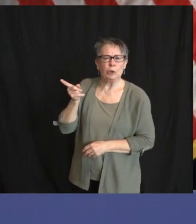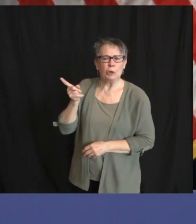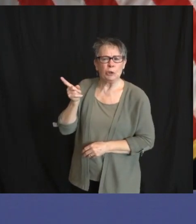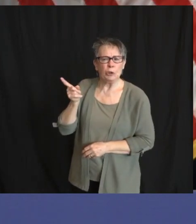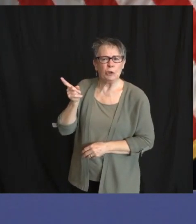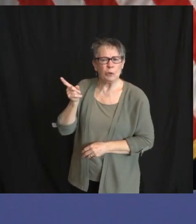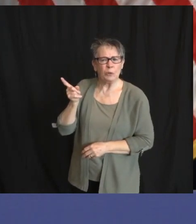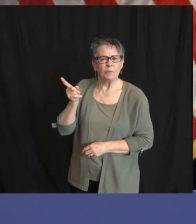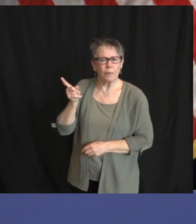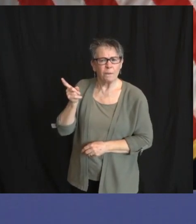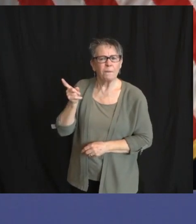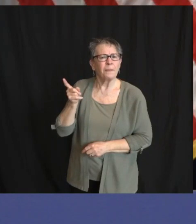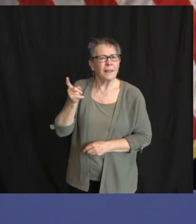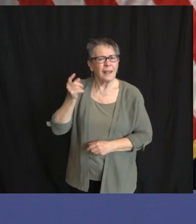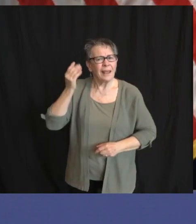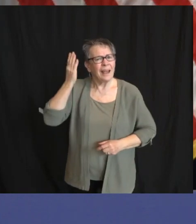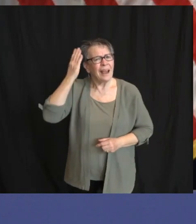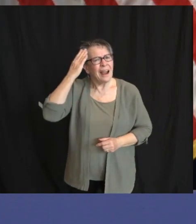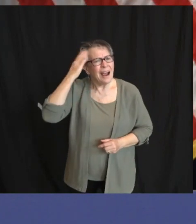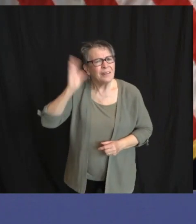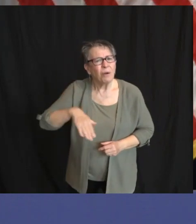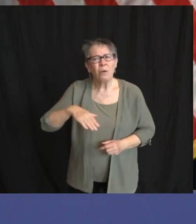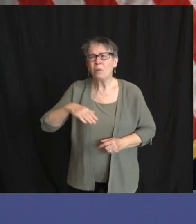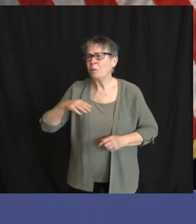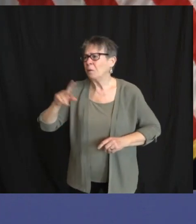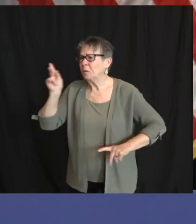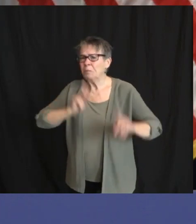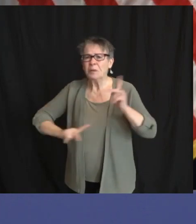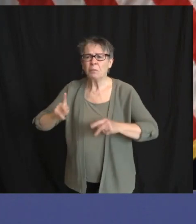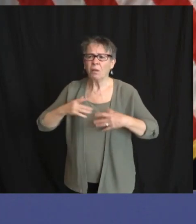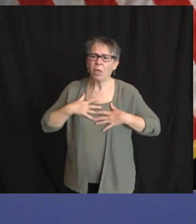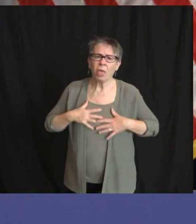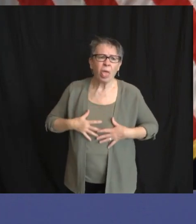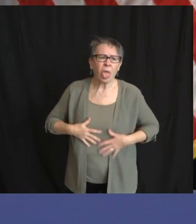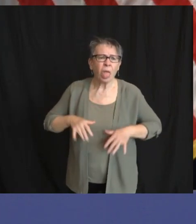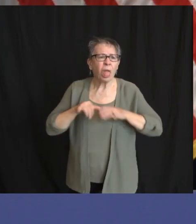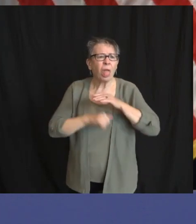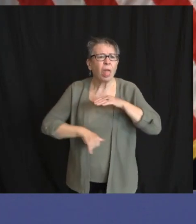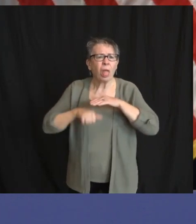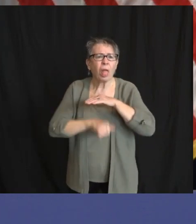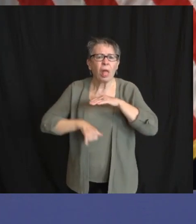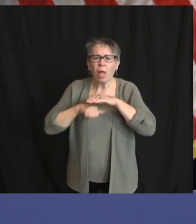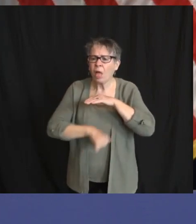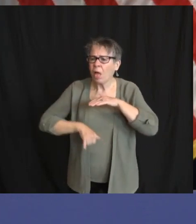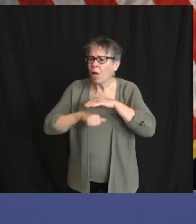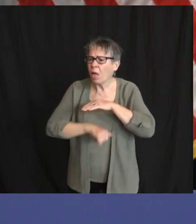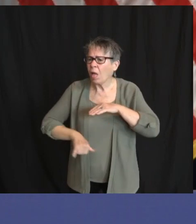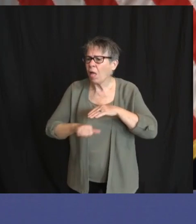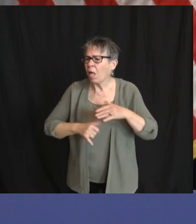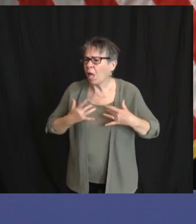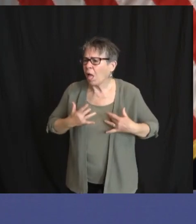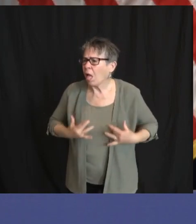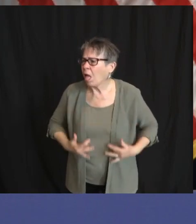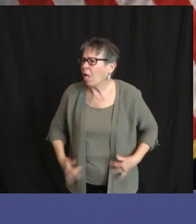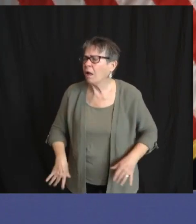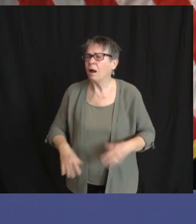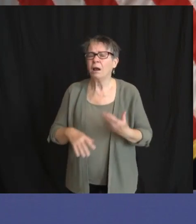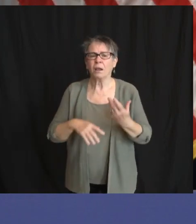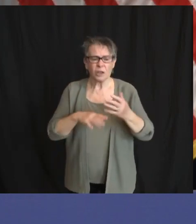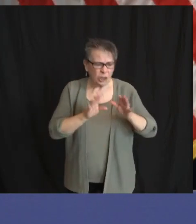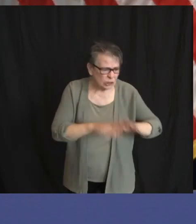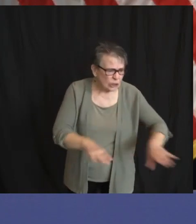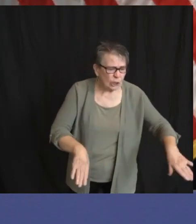issues, which we monitor as best we can. If this were still raging, if the charts we show you every day